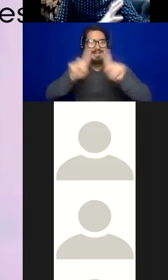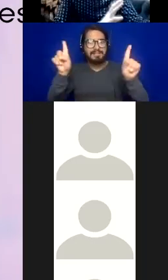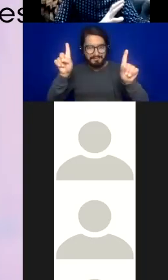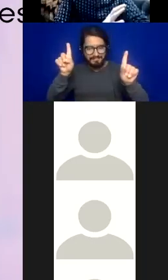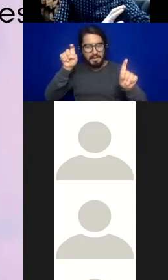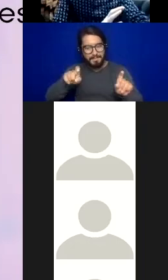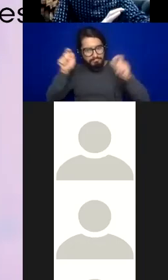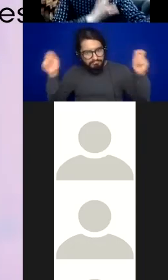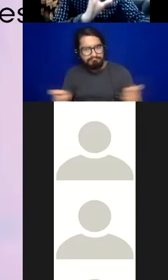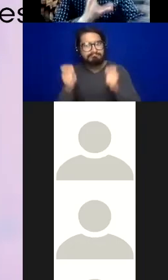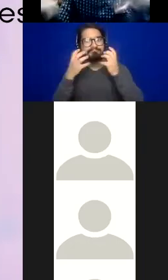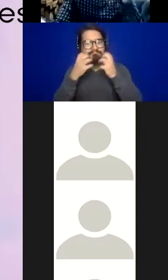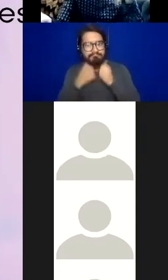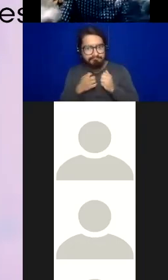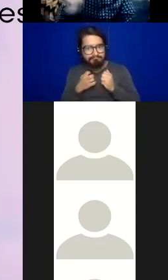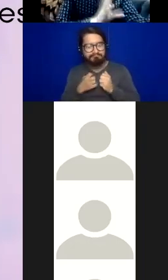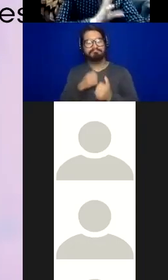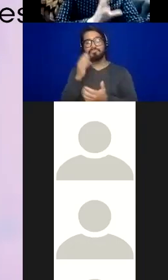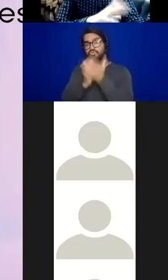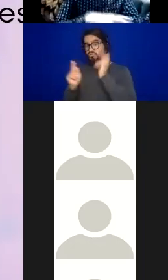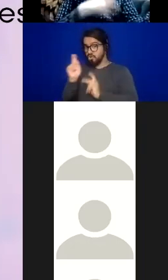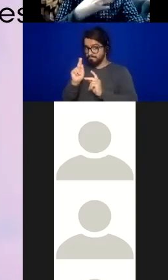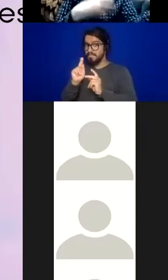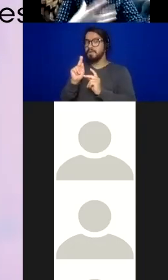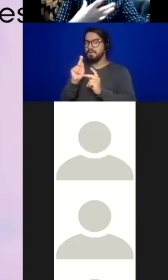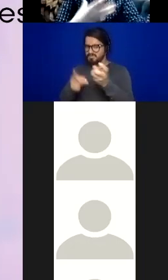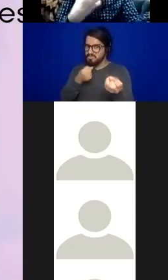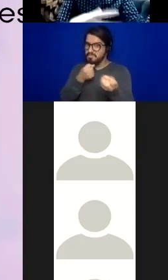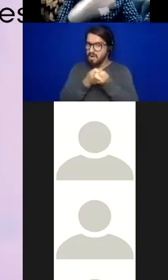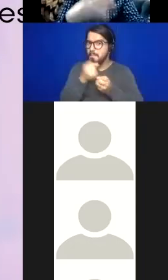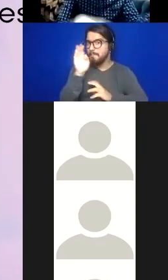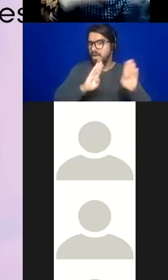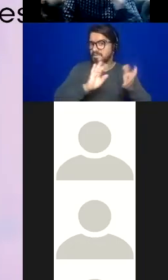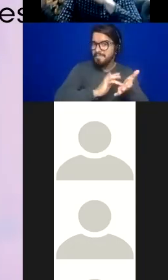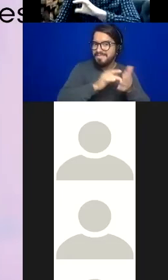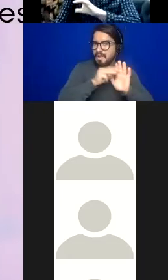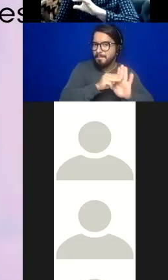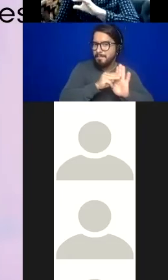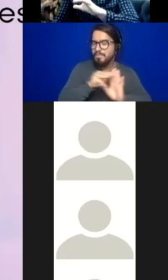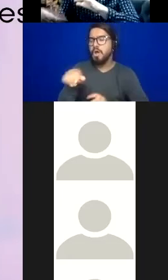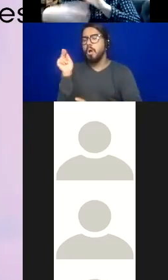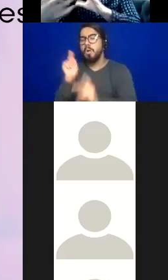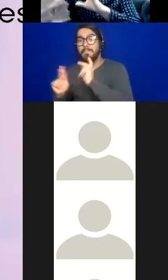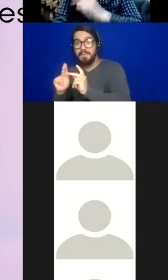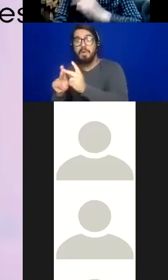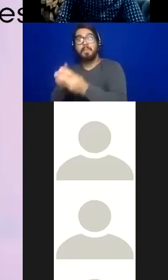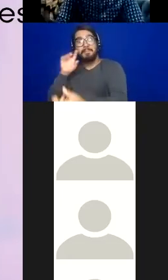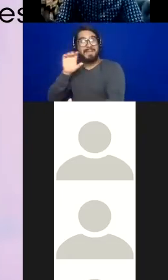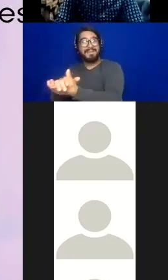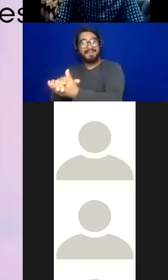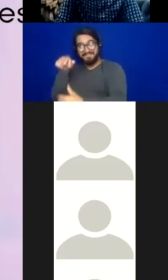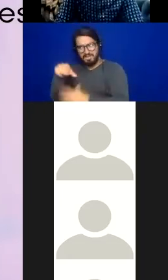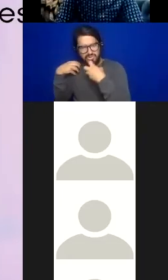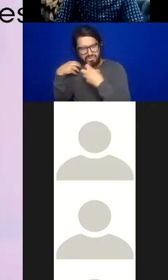some folks are like, don't really believe in the biological or medical model. And some folks believe really strongly in the biological